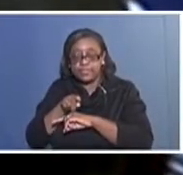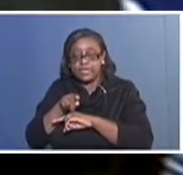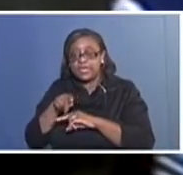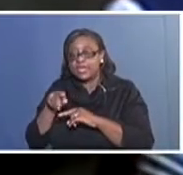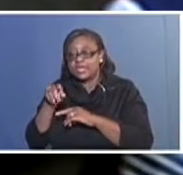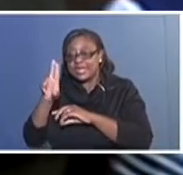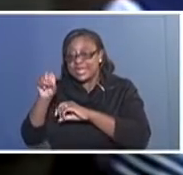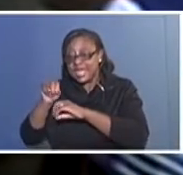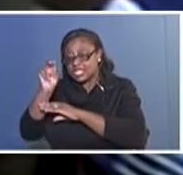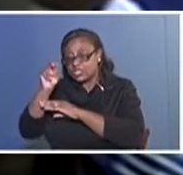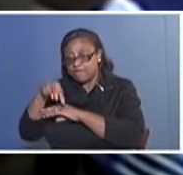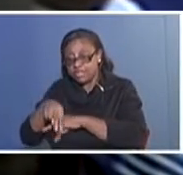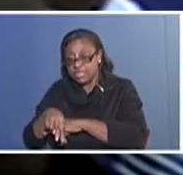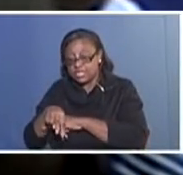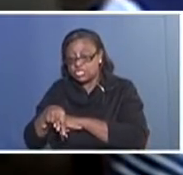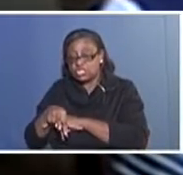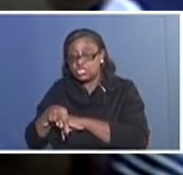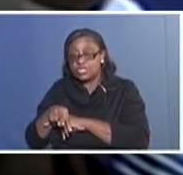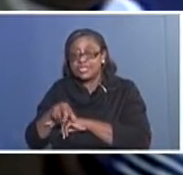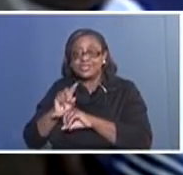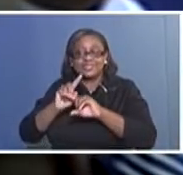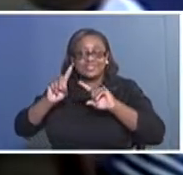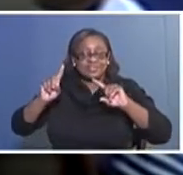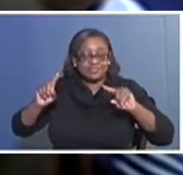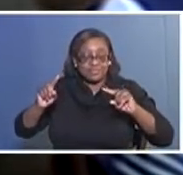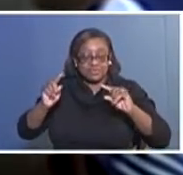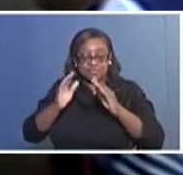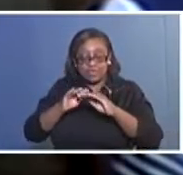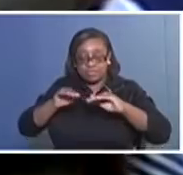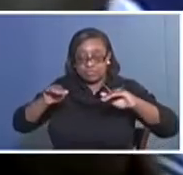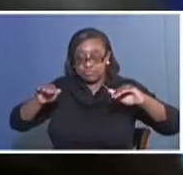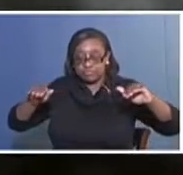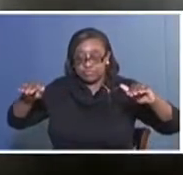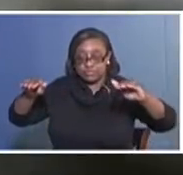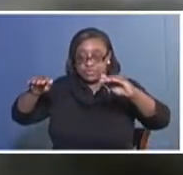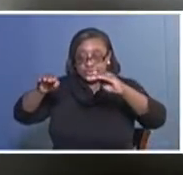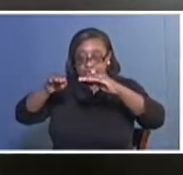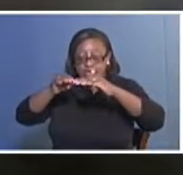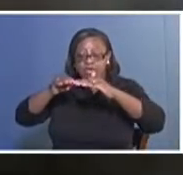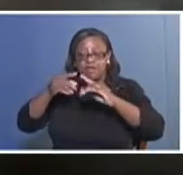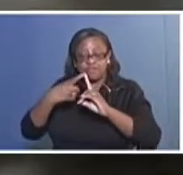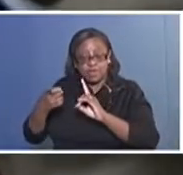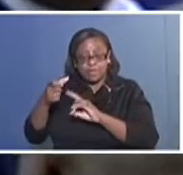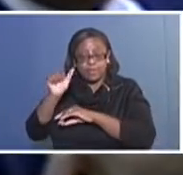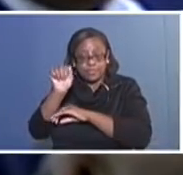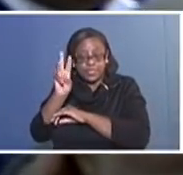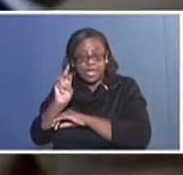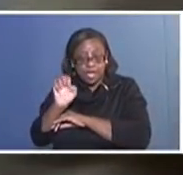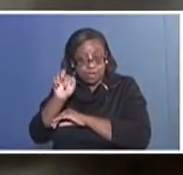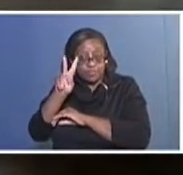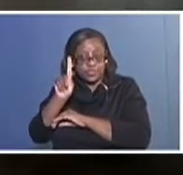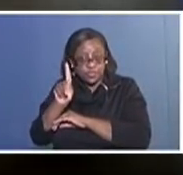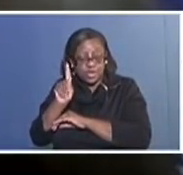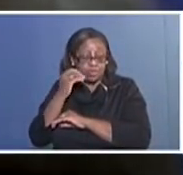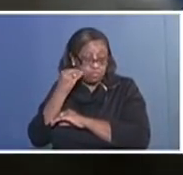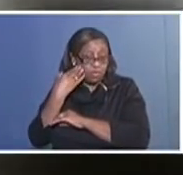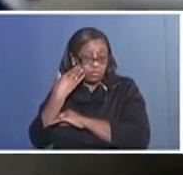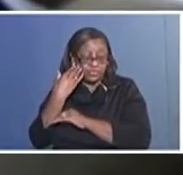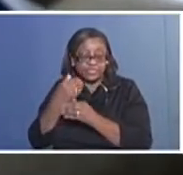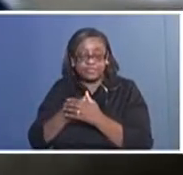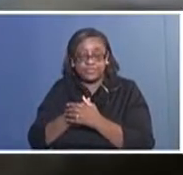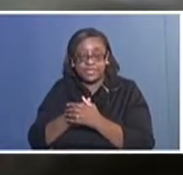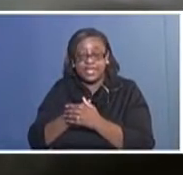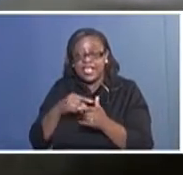Nassau Village Plan is distinct from the layout of the Arawak Homes Plan. While this